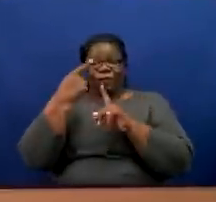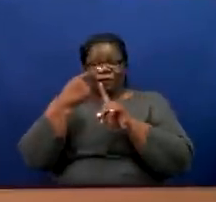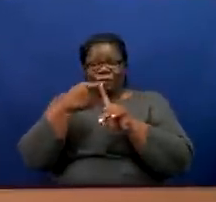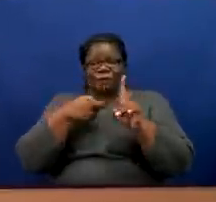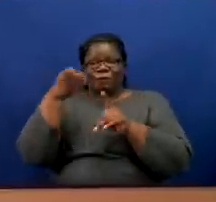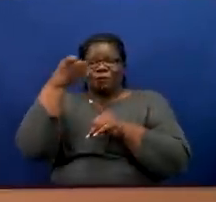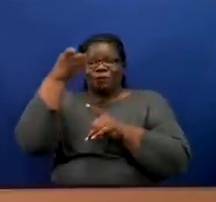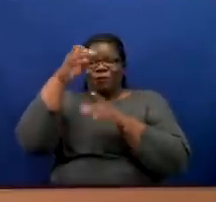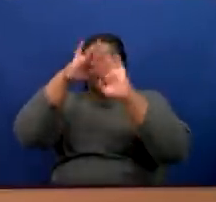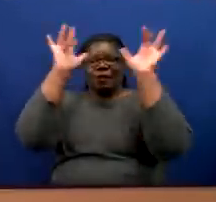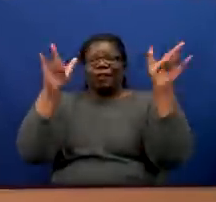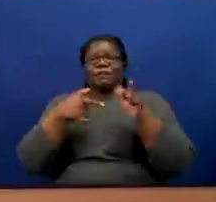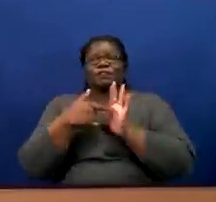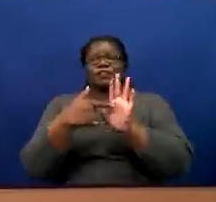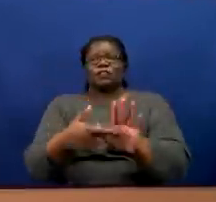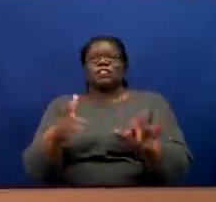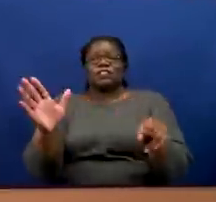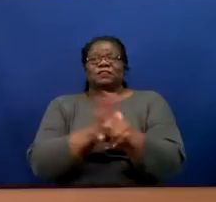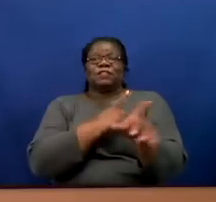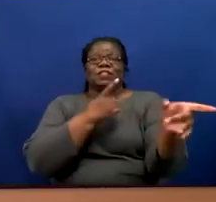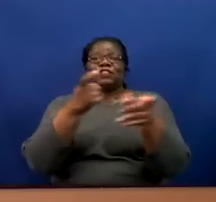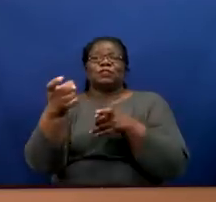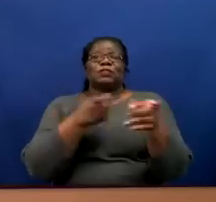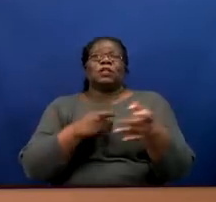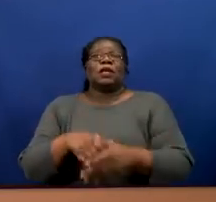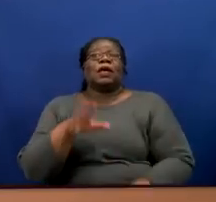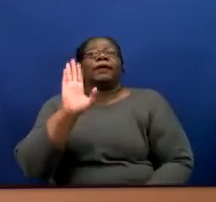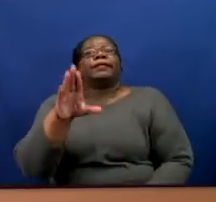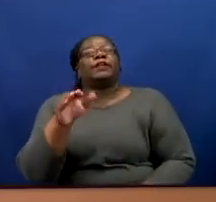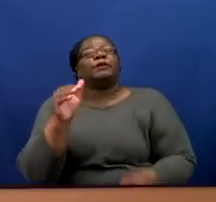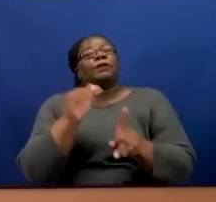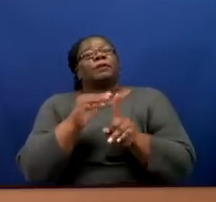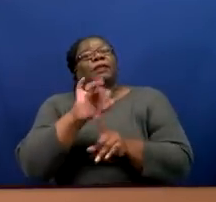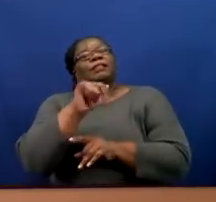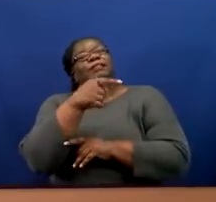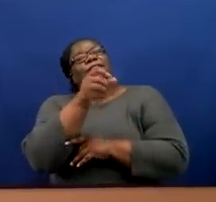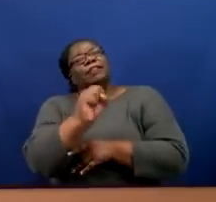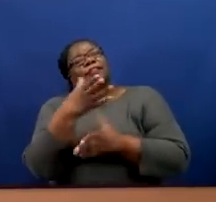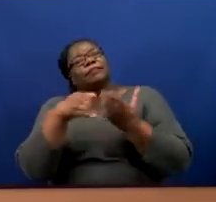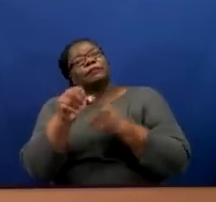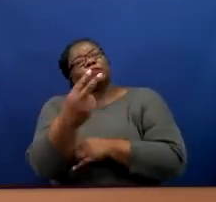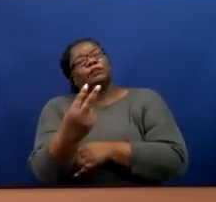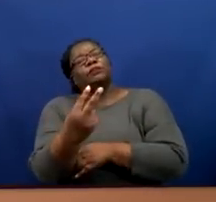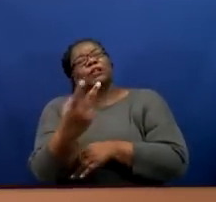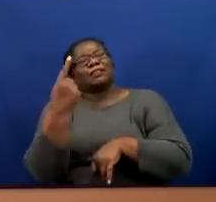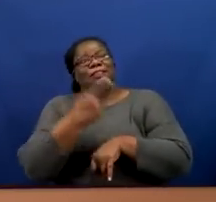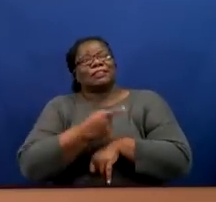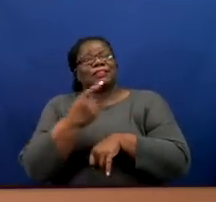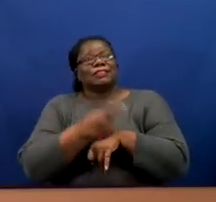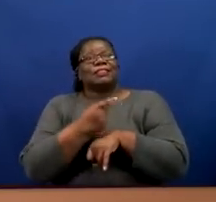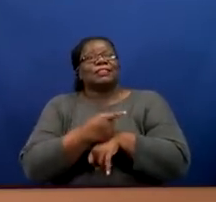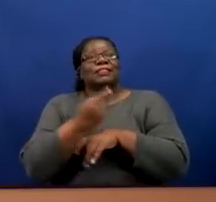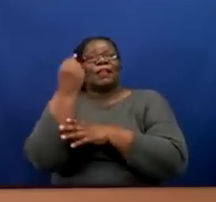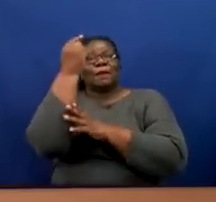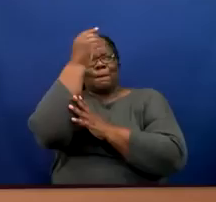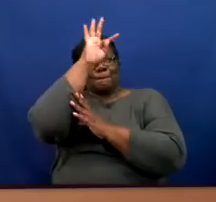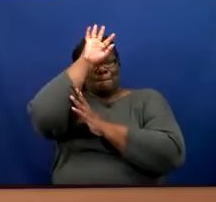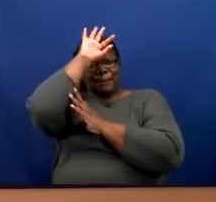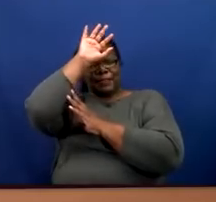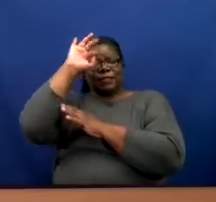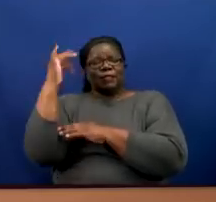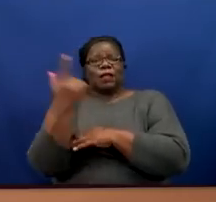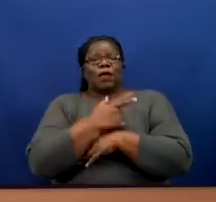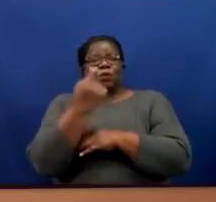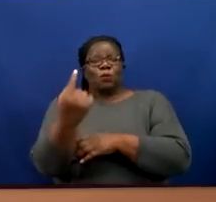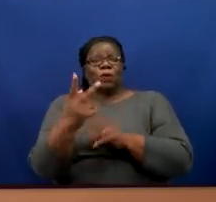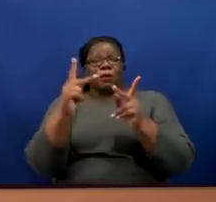show you that he is in complete control. Okay, y'all remember Acts chapter 2? It was on the day of Pentecost when they were all in